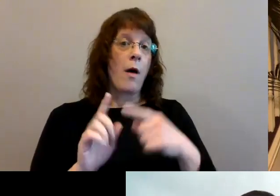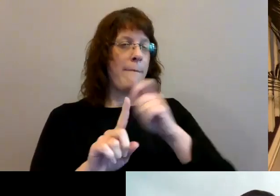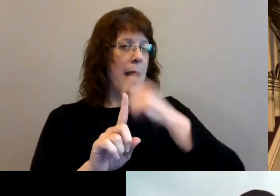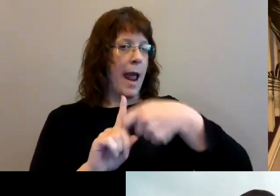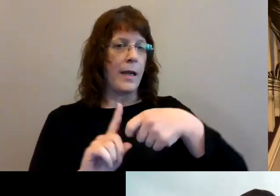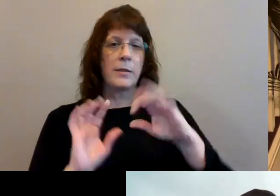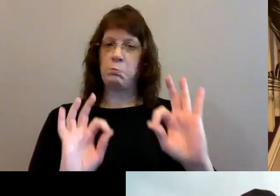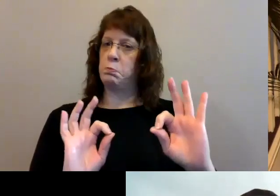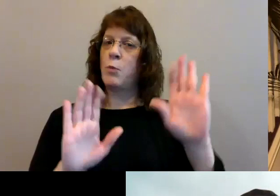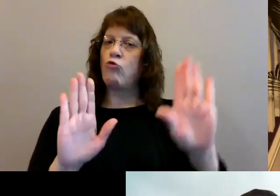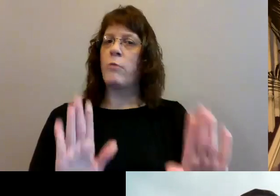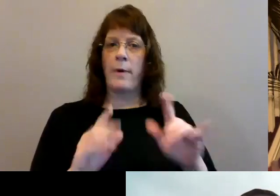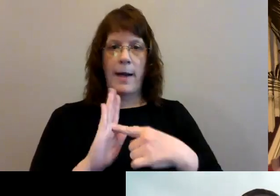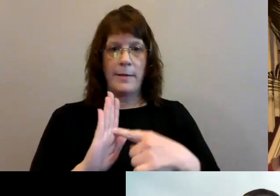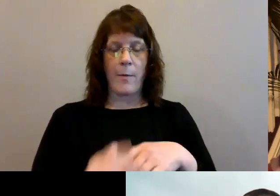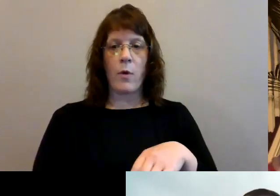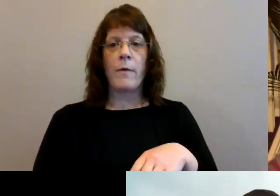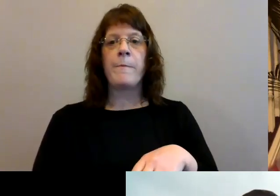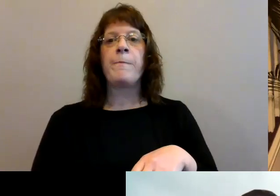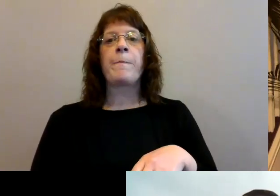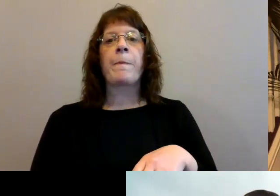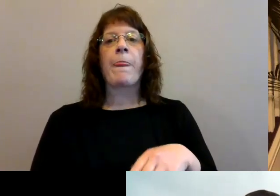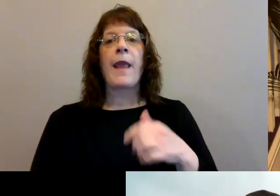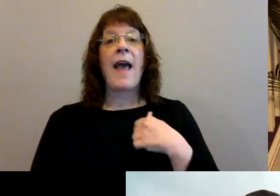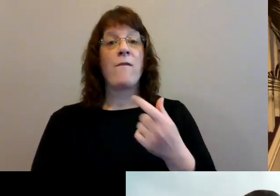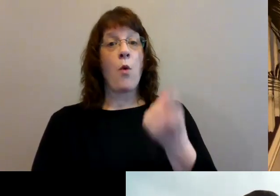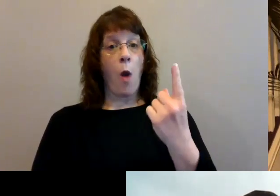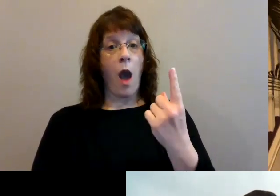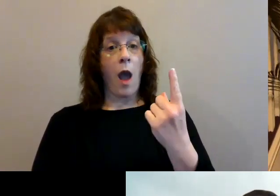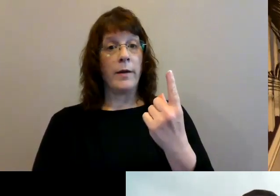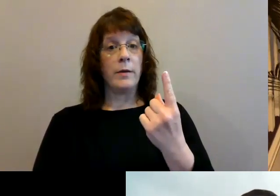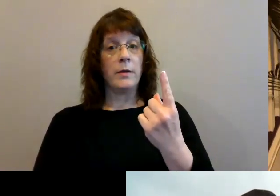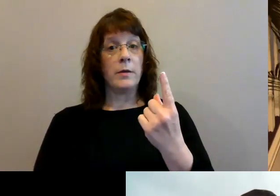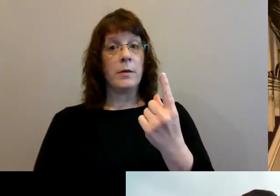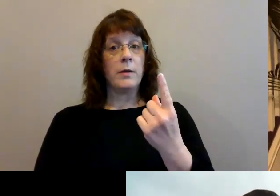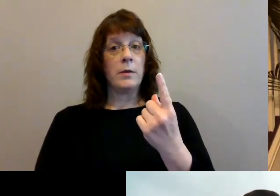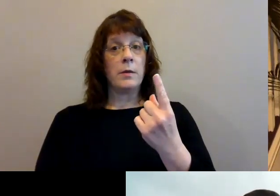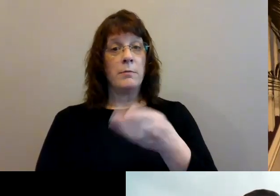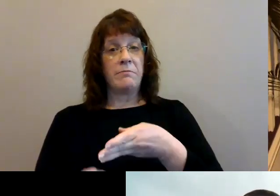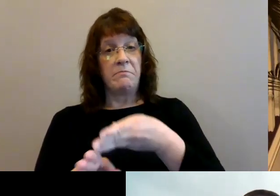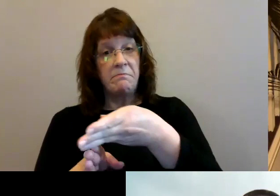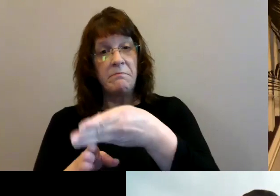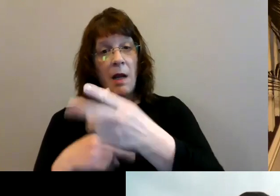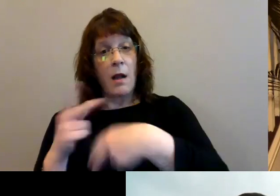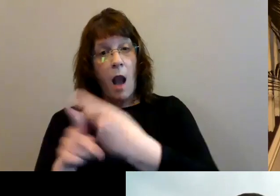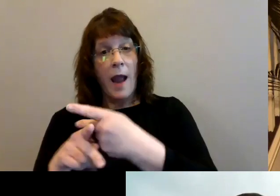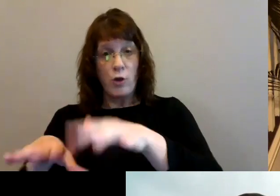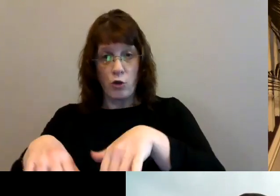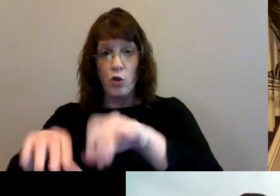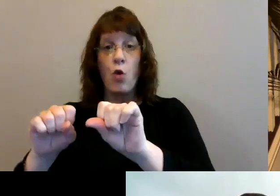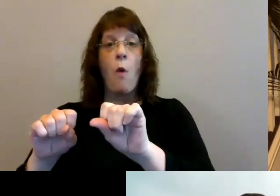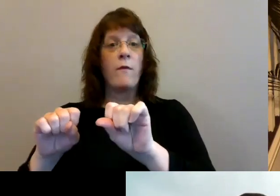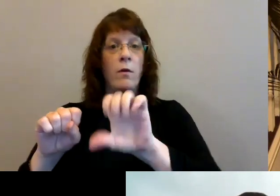example. There's one strain of banana that basically took over the whole